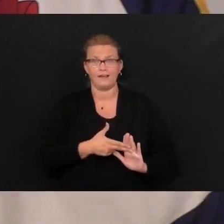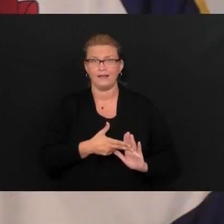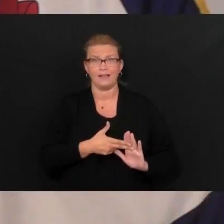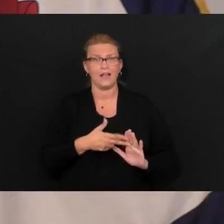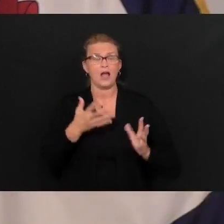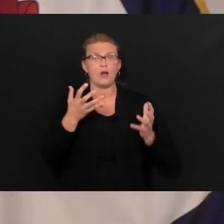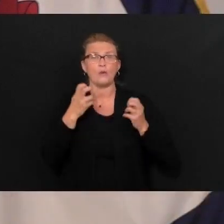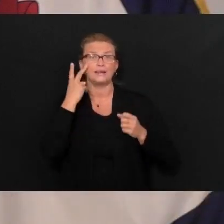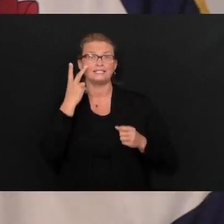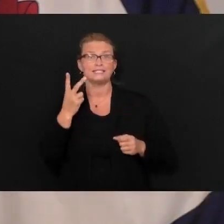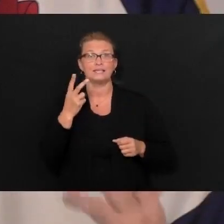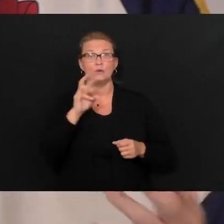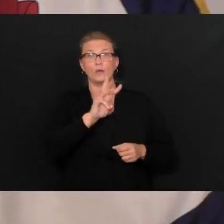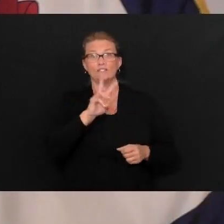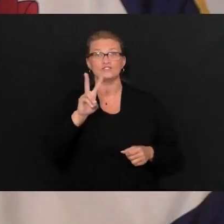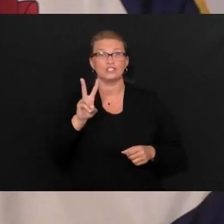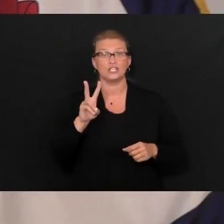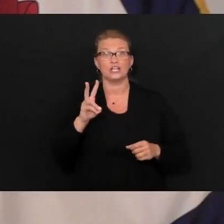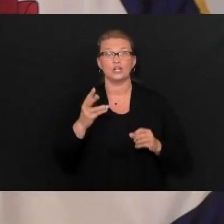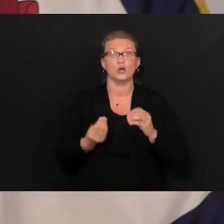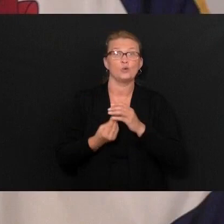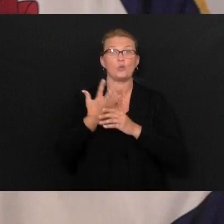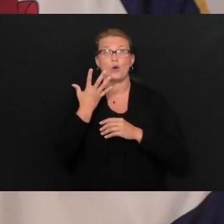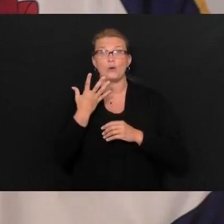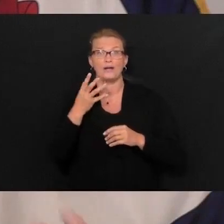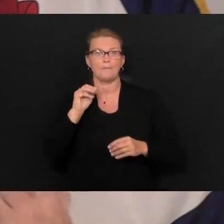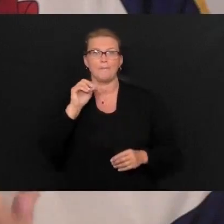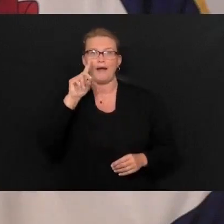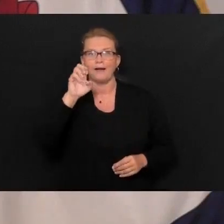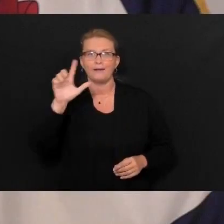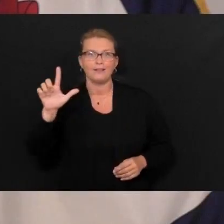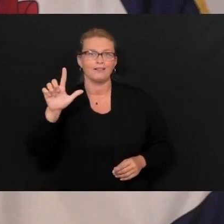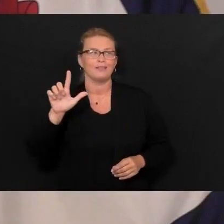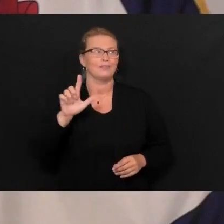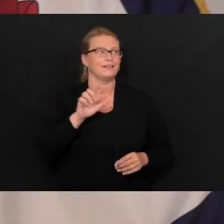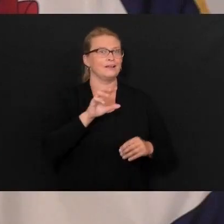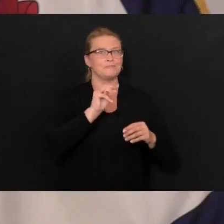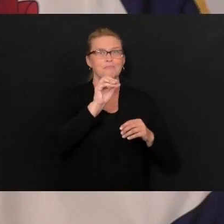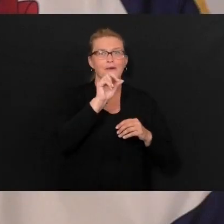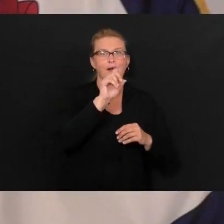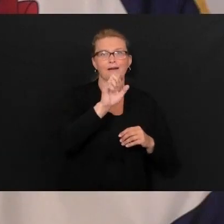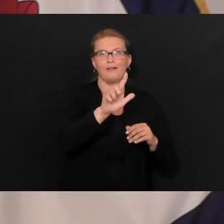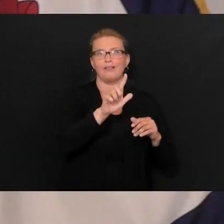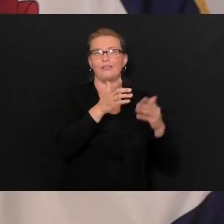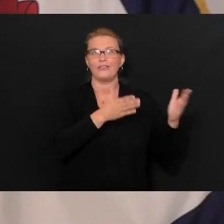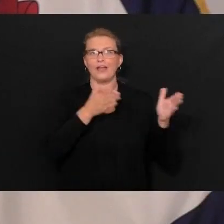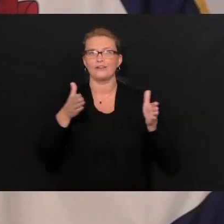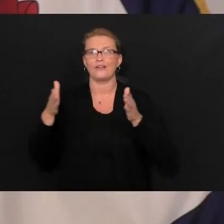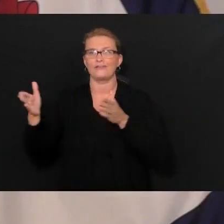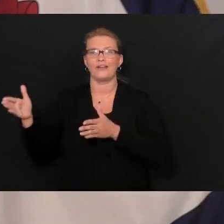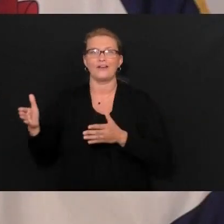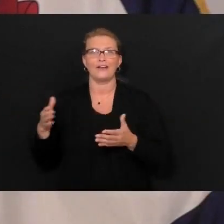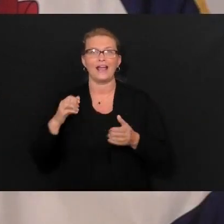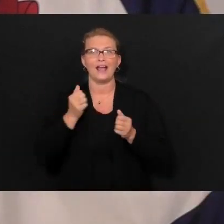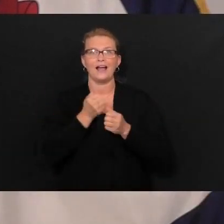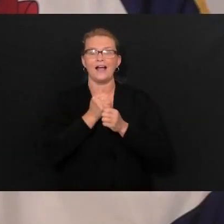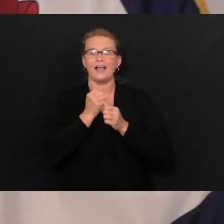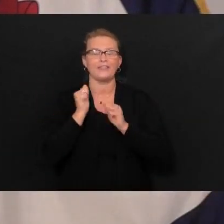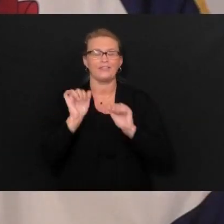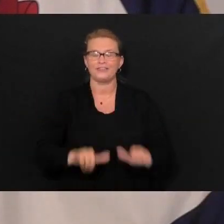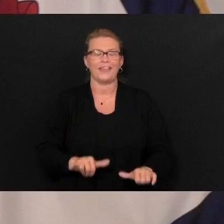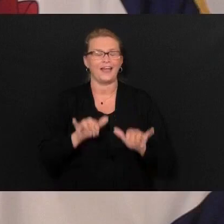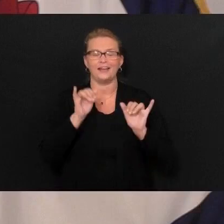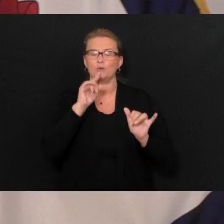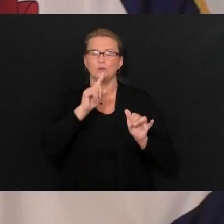West Virginia grown, West Virginia model on this, West Virginia model on that. Isn't it